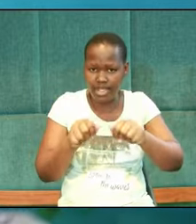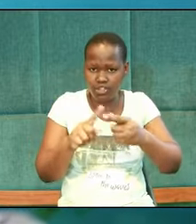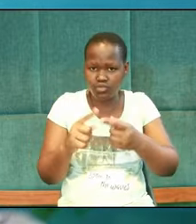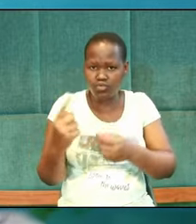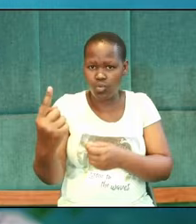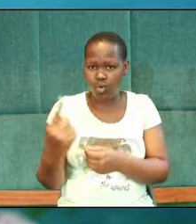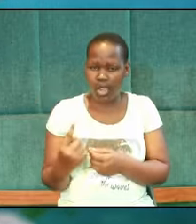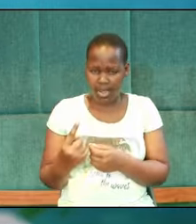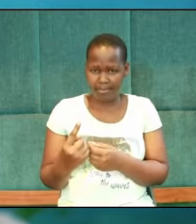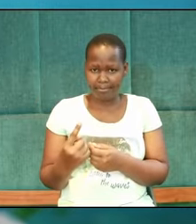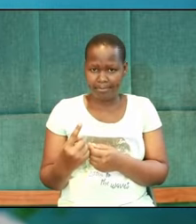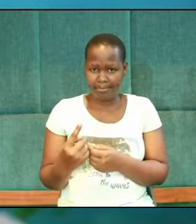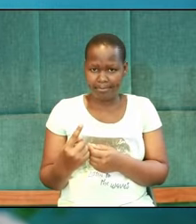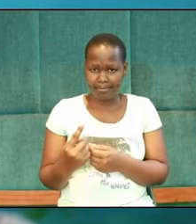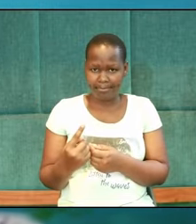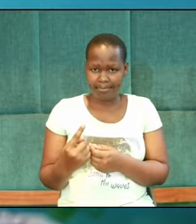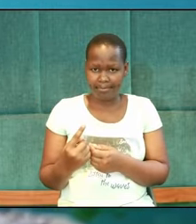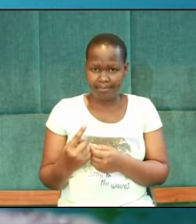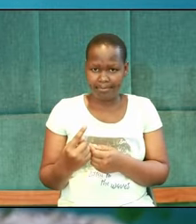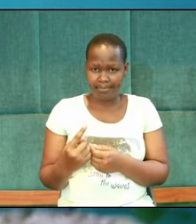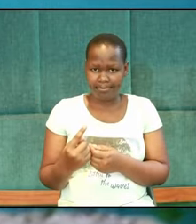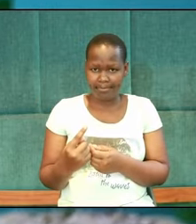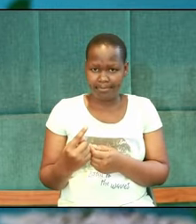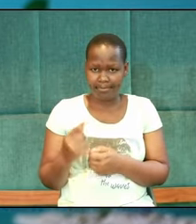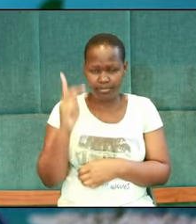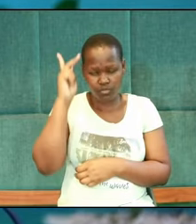to terms with knowledge.